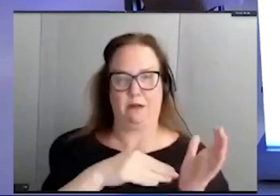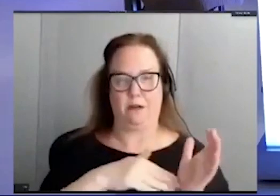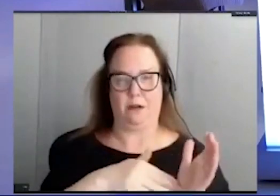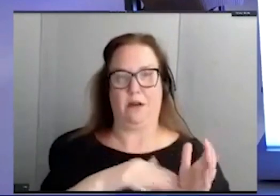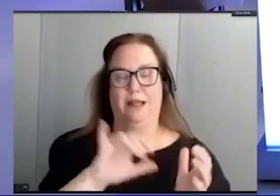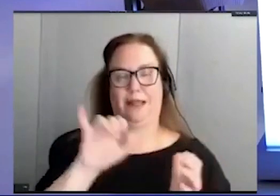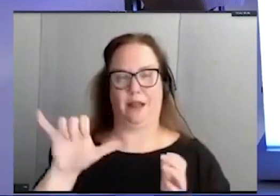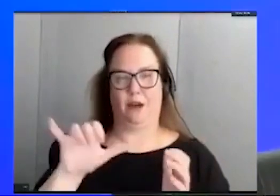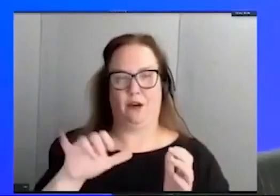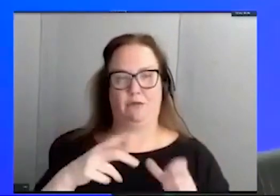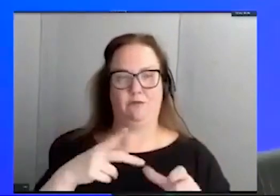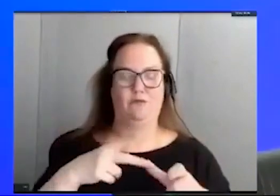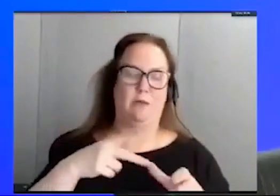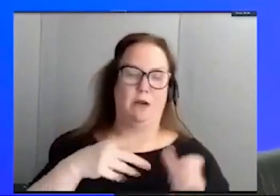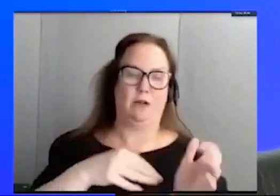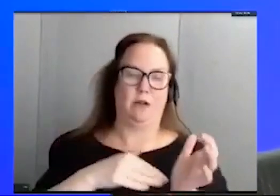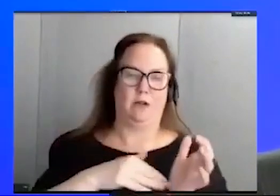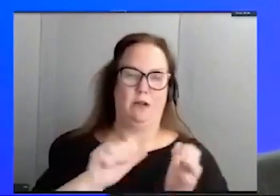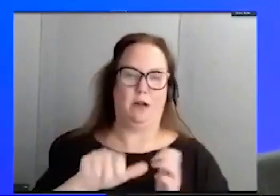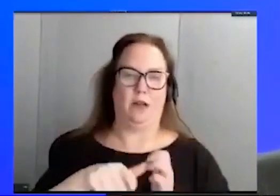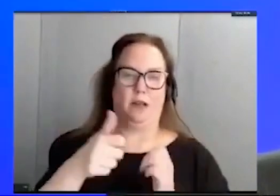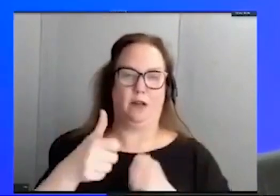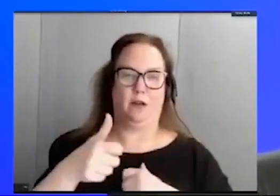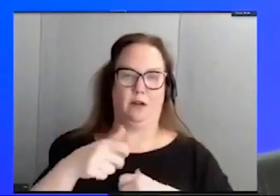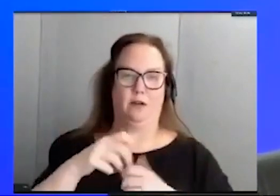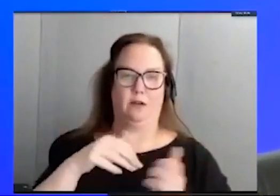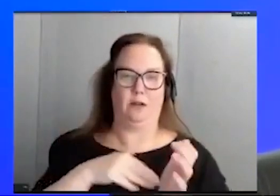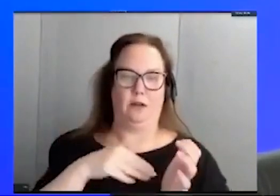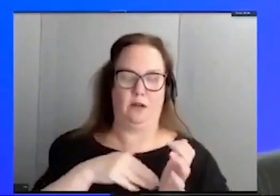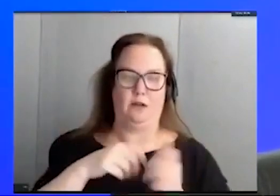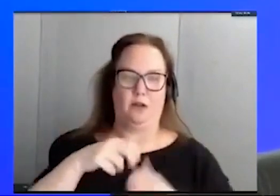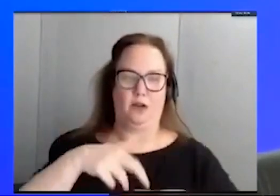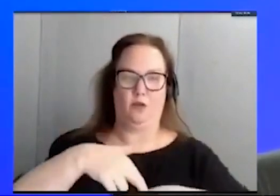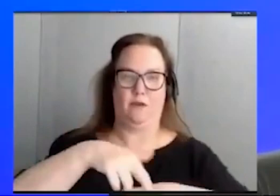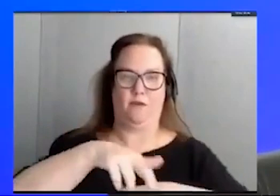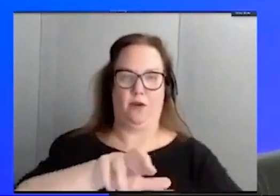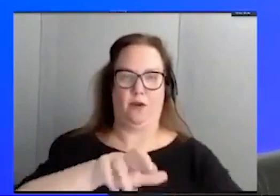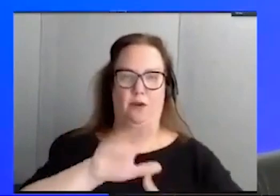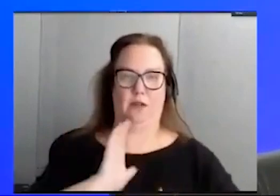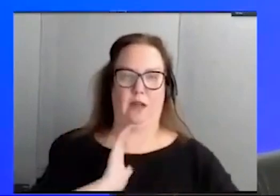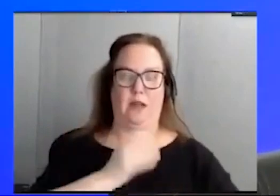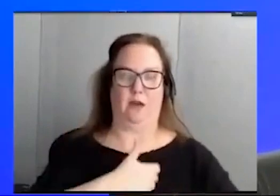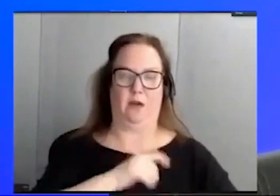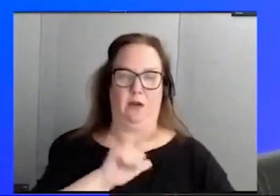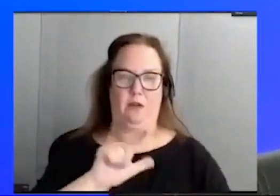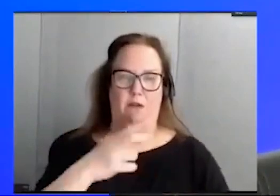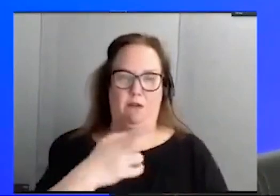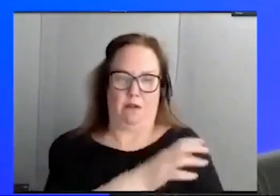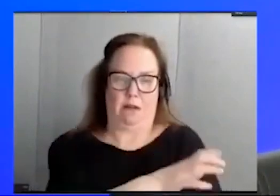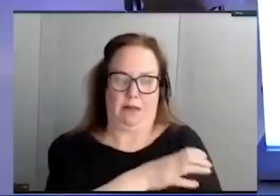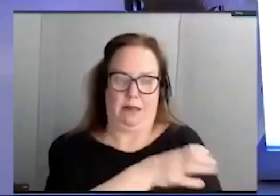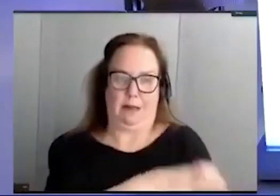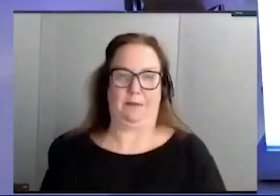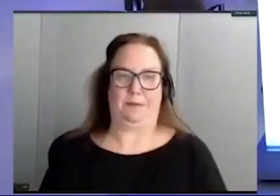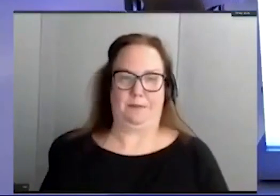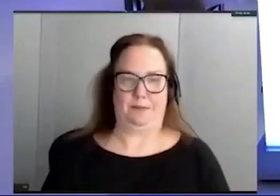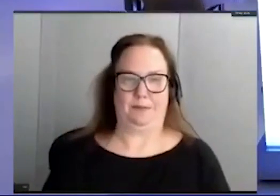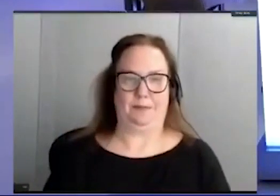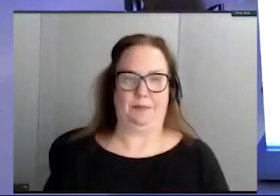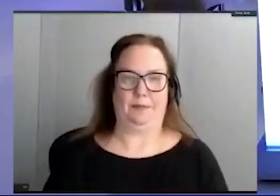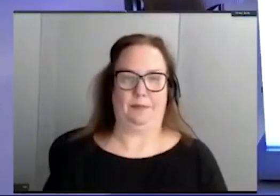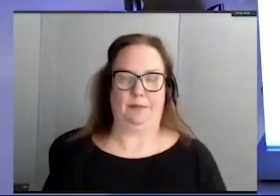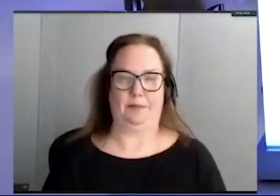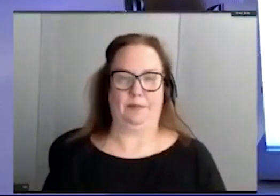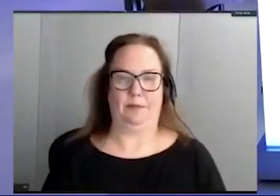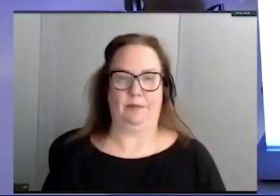physician or other physician can refer into our post-COVID clinic. Gotcha. Thank you so much. We're going to get to our